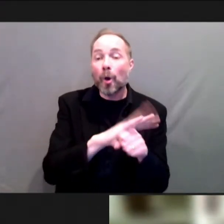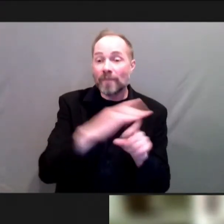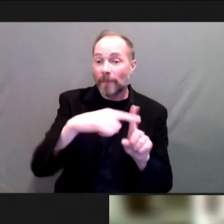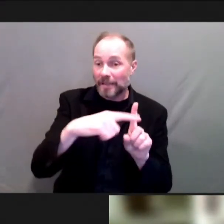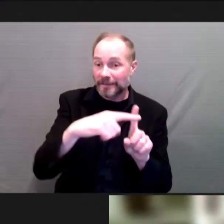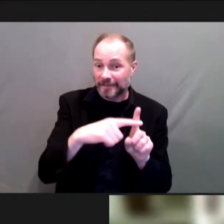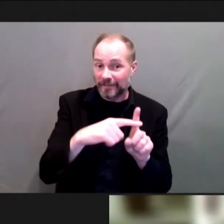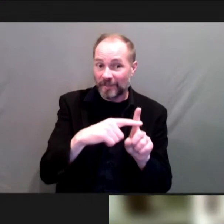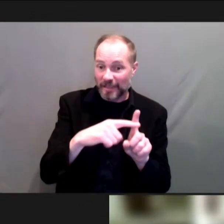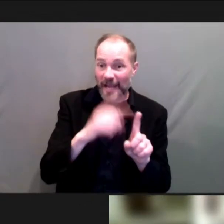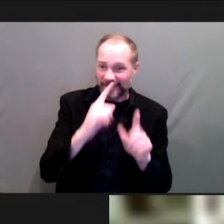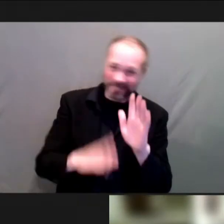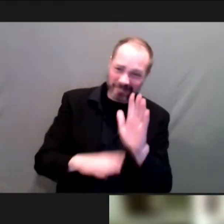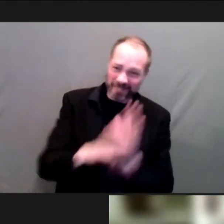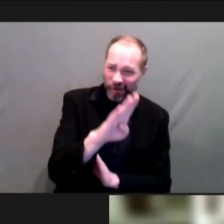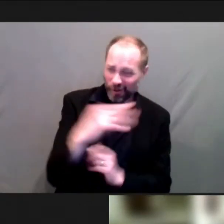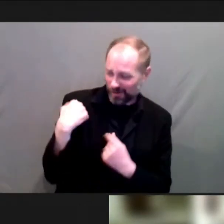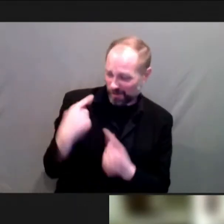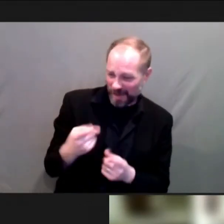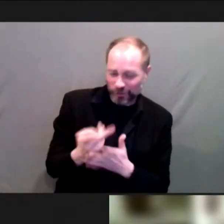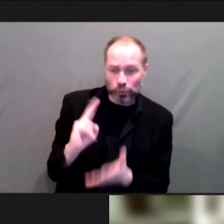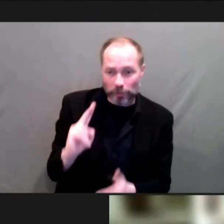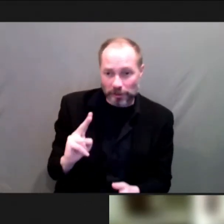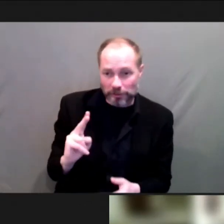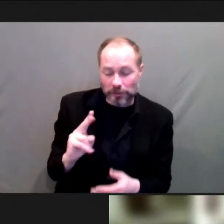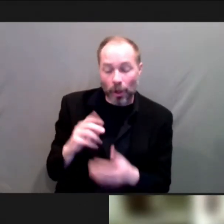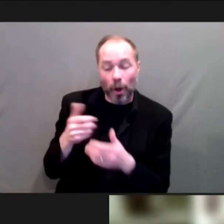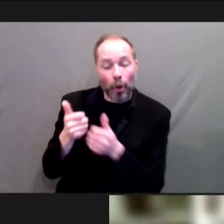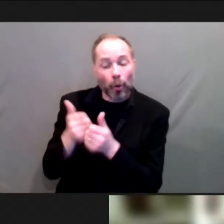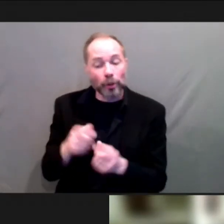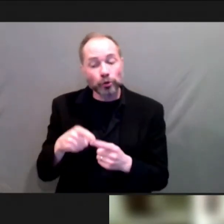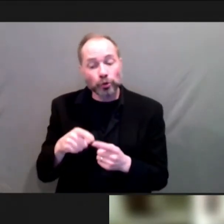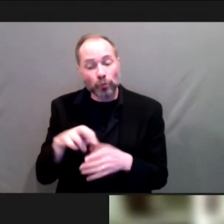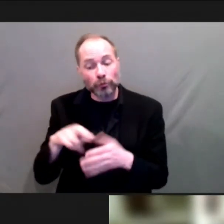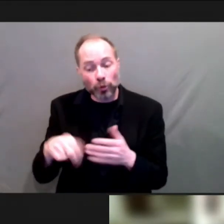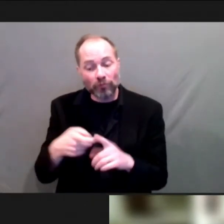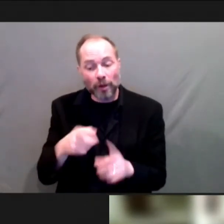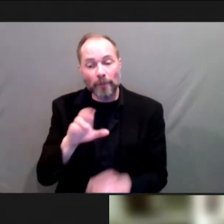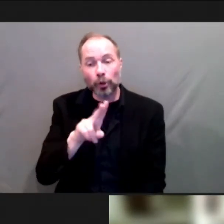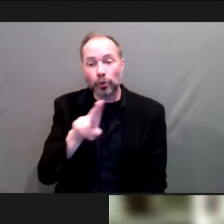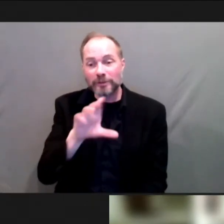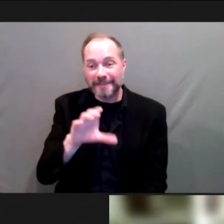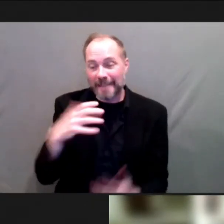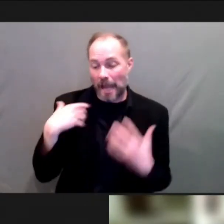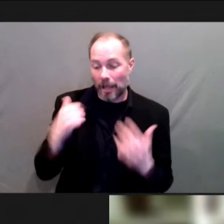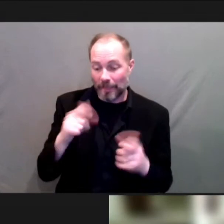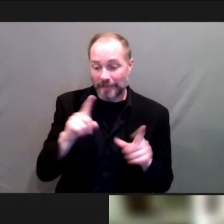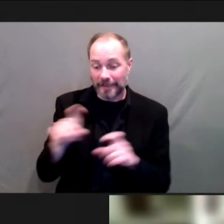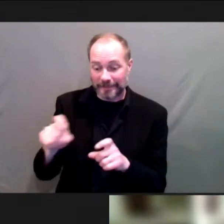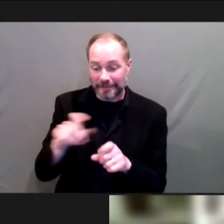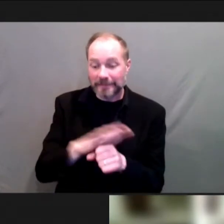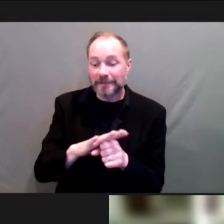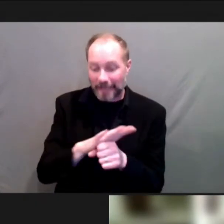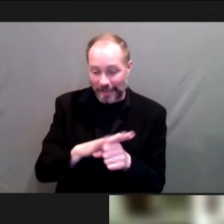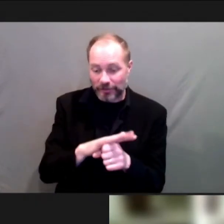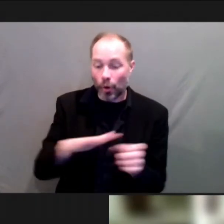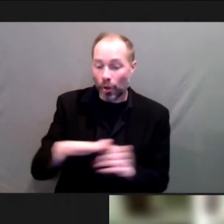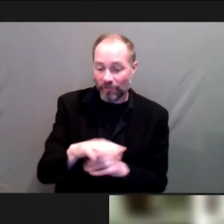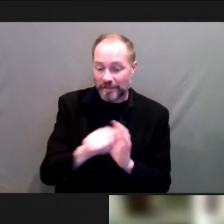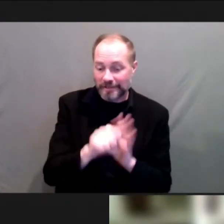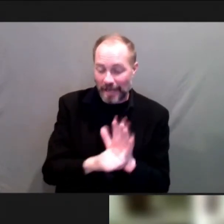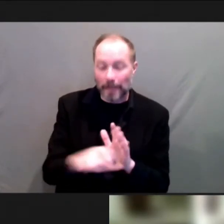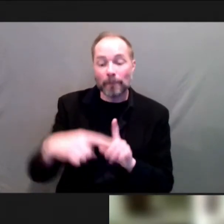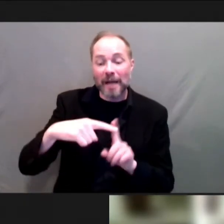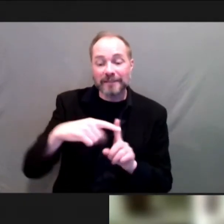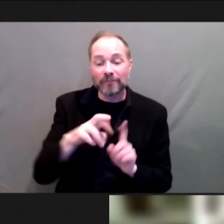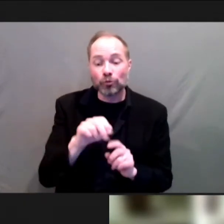skyrocketed in Colorado over the past 2 weeks. According to results from UC Health's testing sites within the state, the positivity rate currently